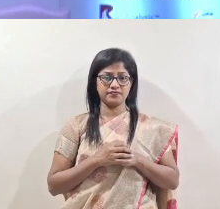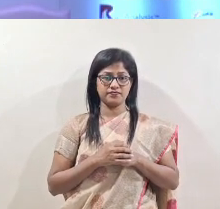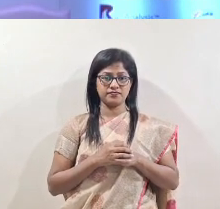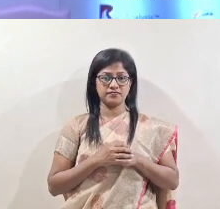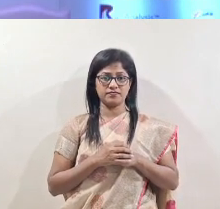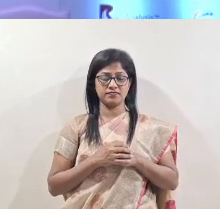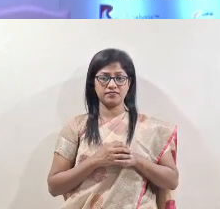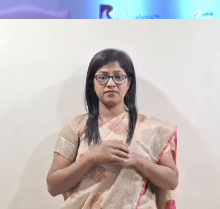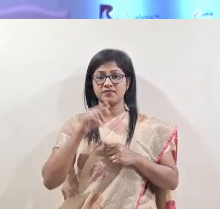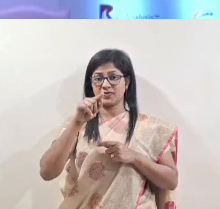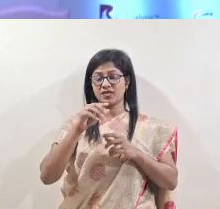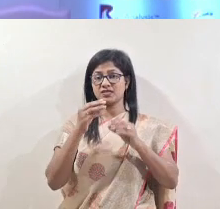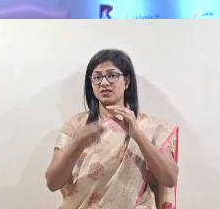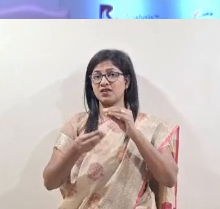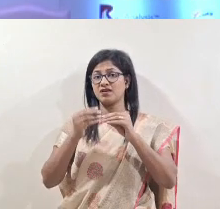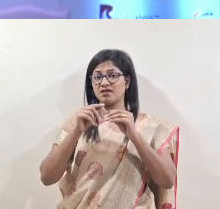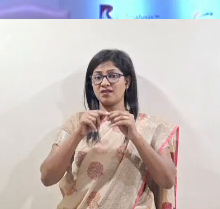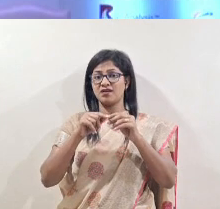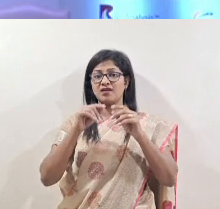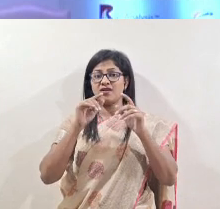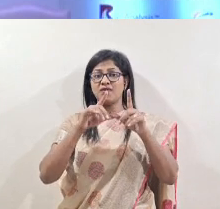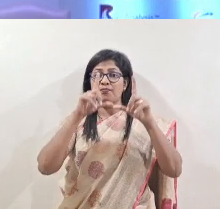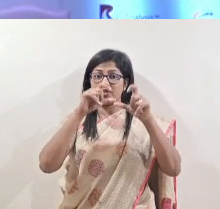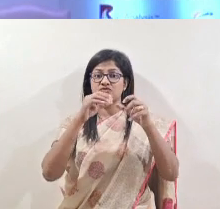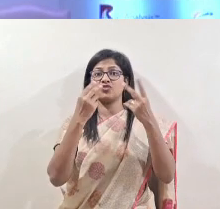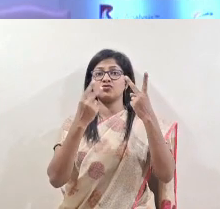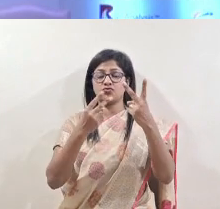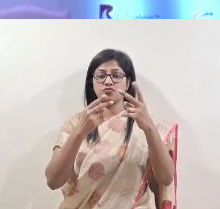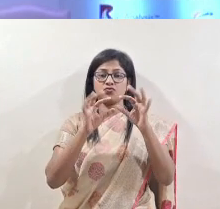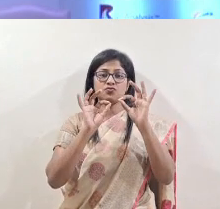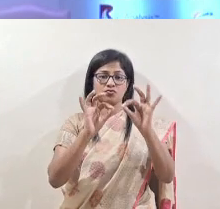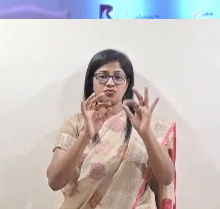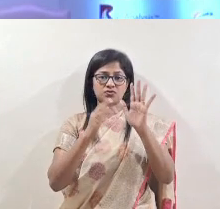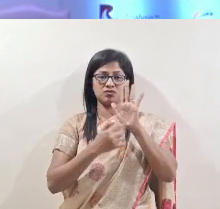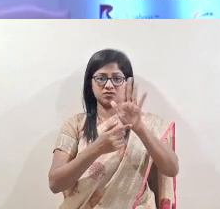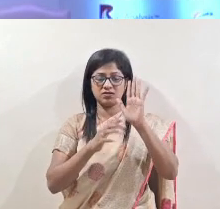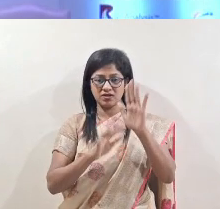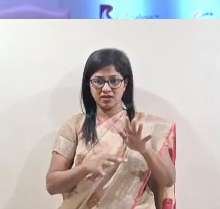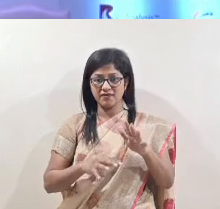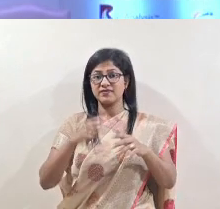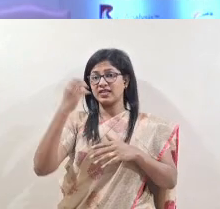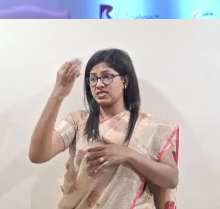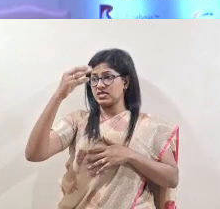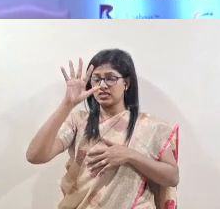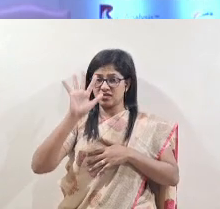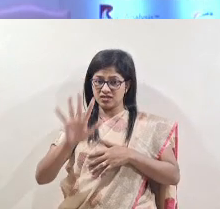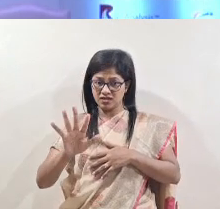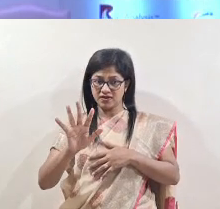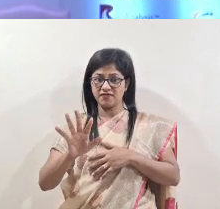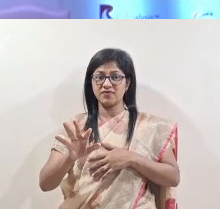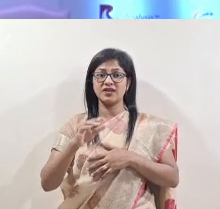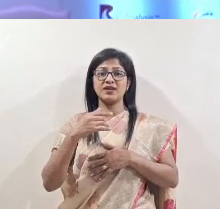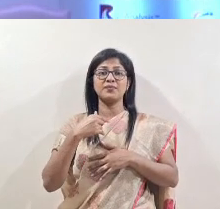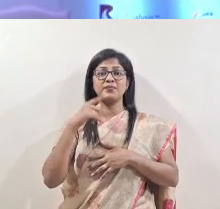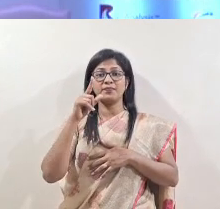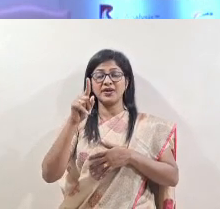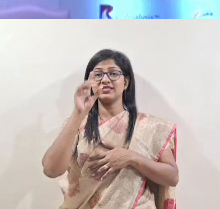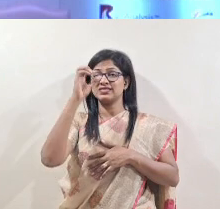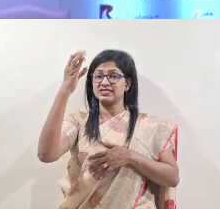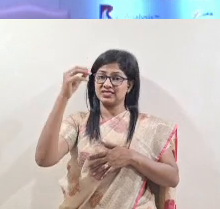in modified slide there was two good pictures where you can see there was signal installed, but that signal was